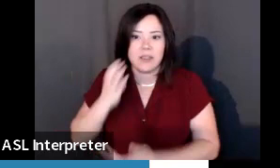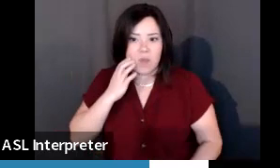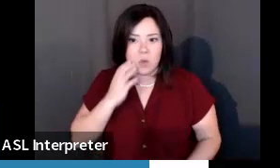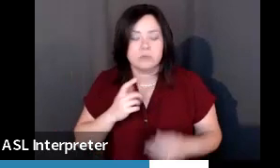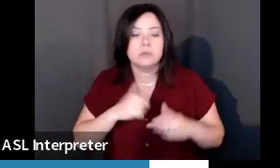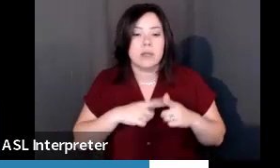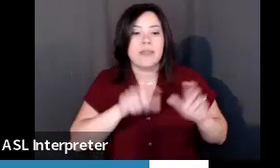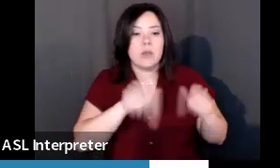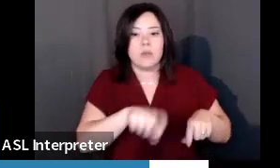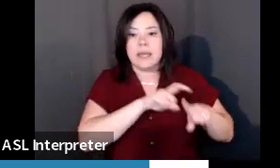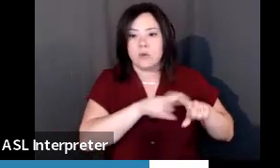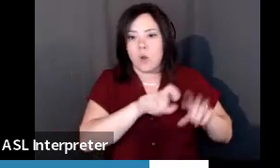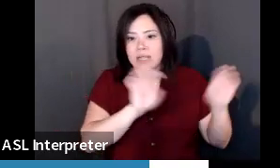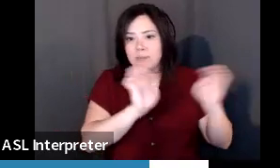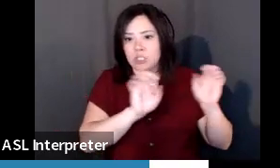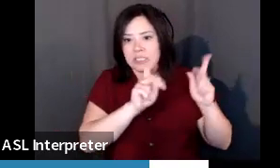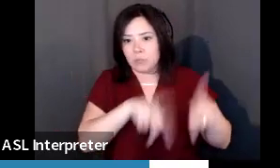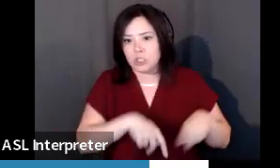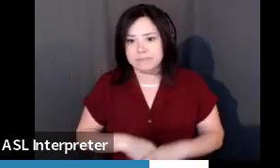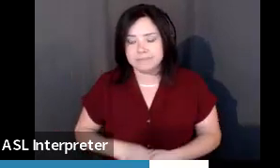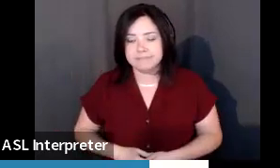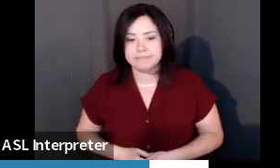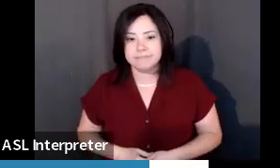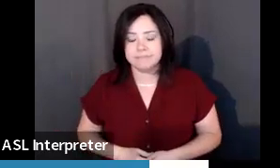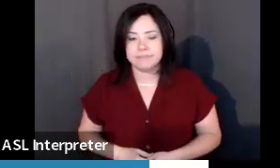call emergency personnel if needed.